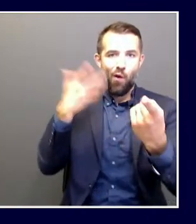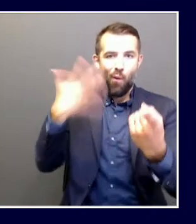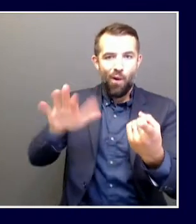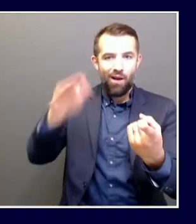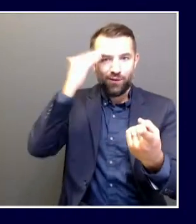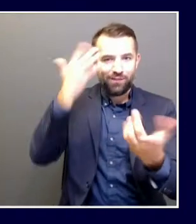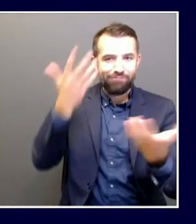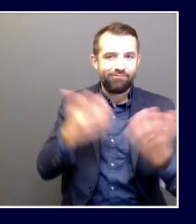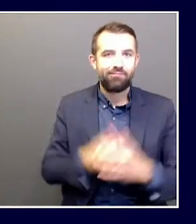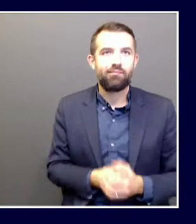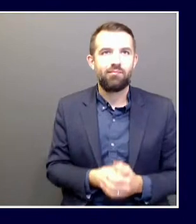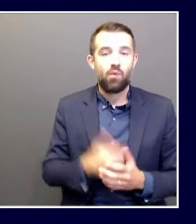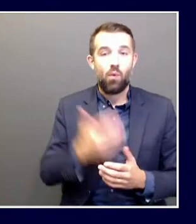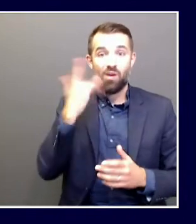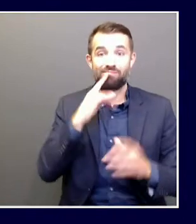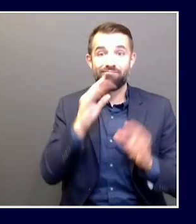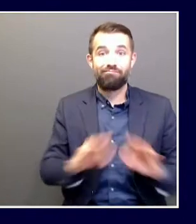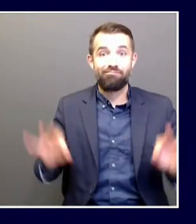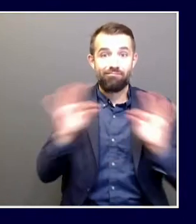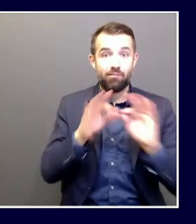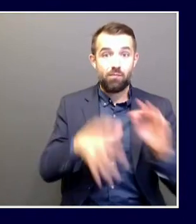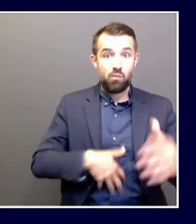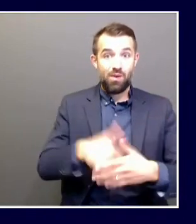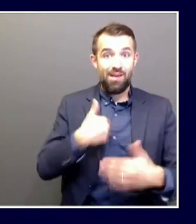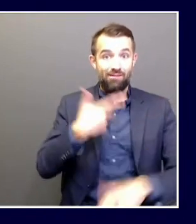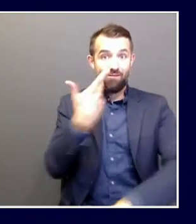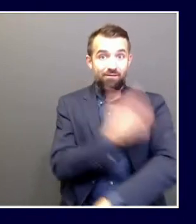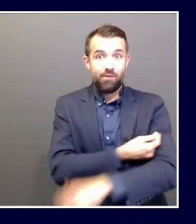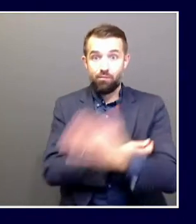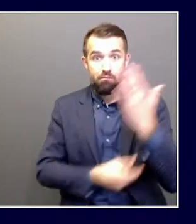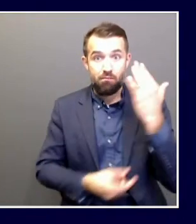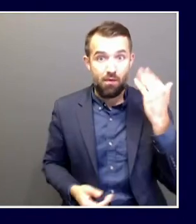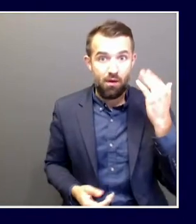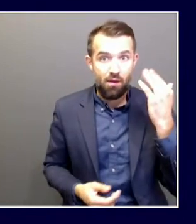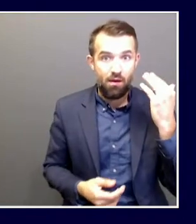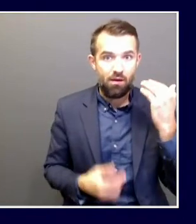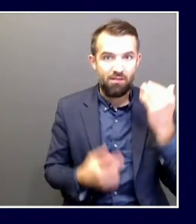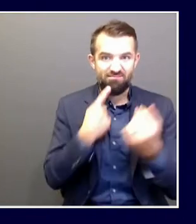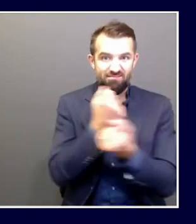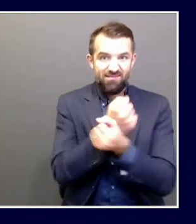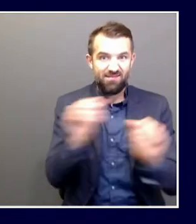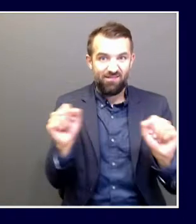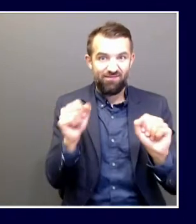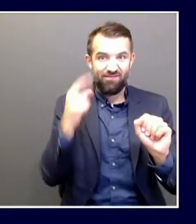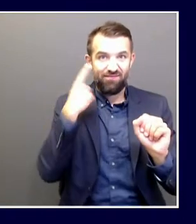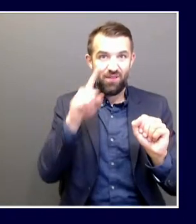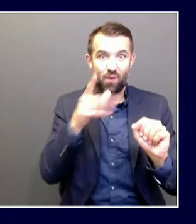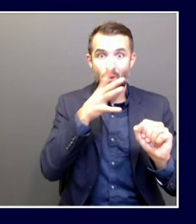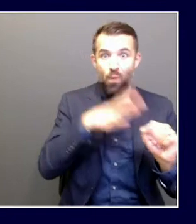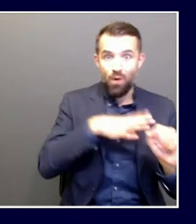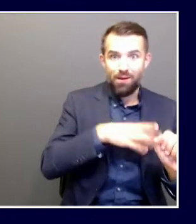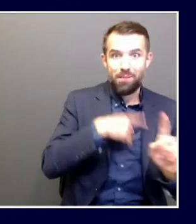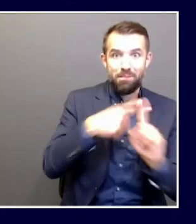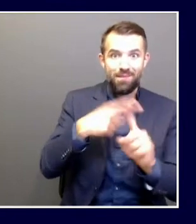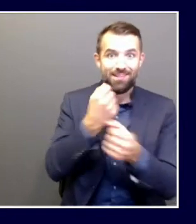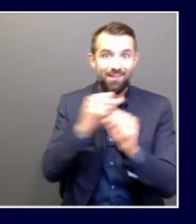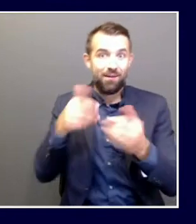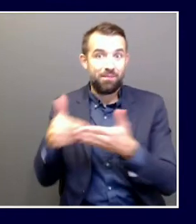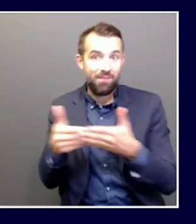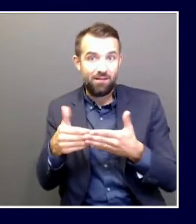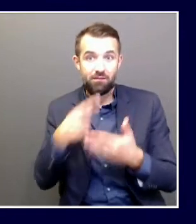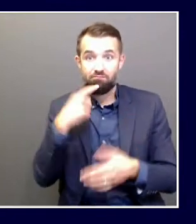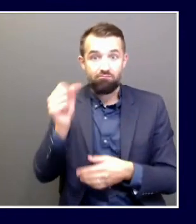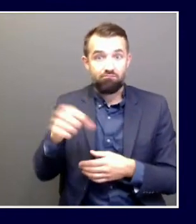top. Number one question, is it safe for me as the mom? Is it safe for my baby? And the answer is yes. As the US CDC report